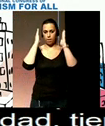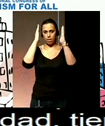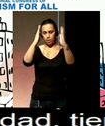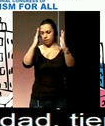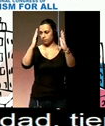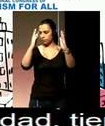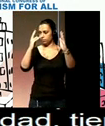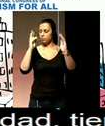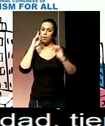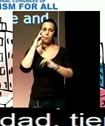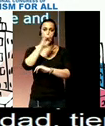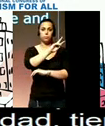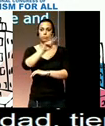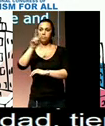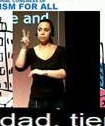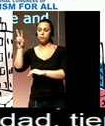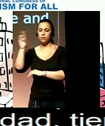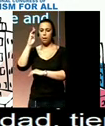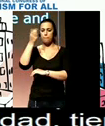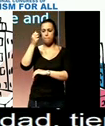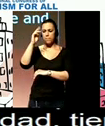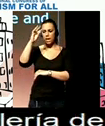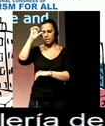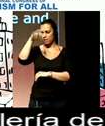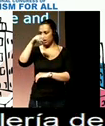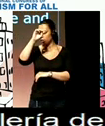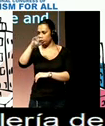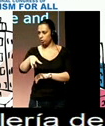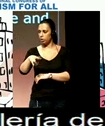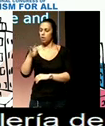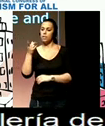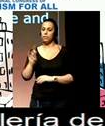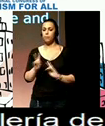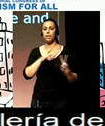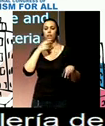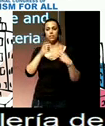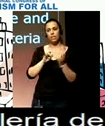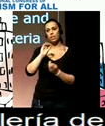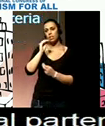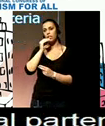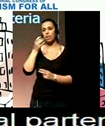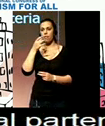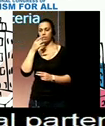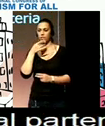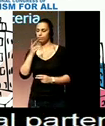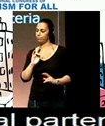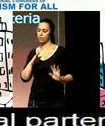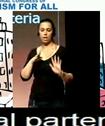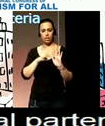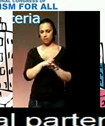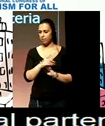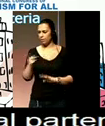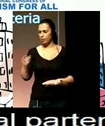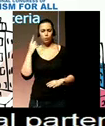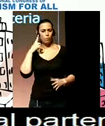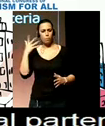The restaurant and cafeteria, also accessible, have become popular not only for tourists, but as a meeting place for the